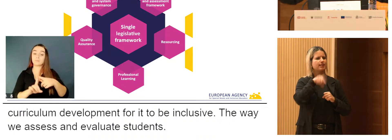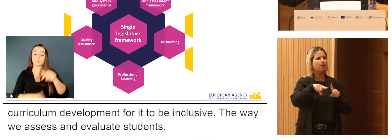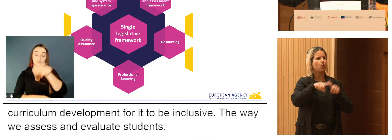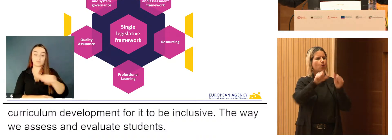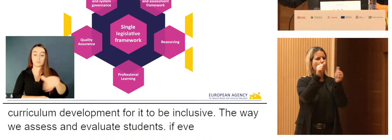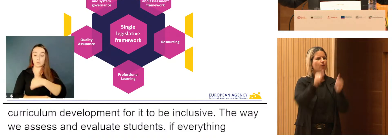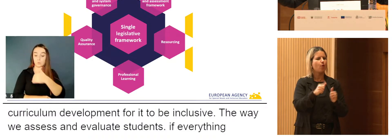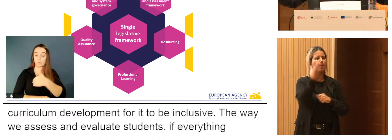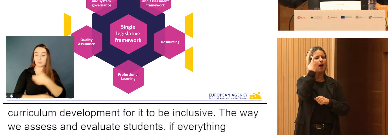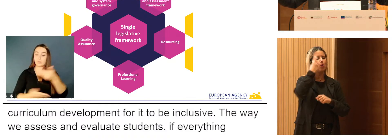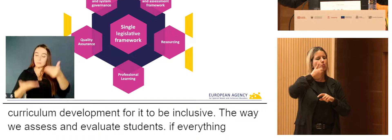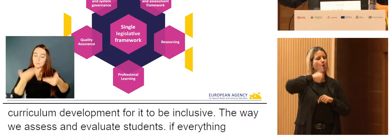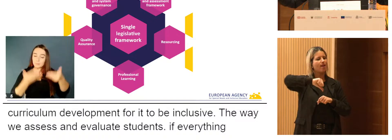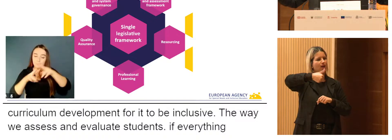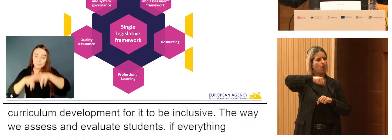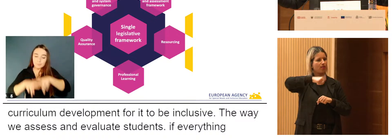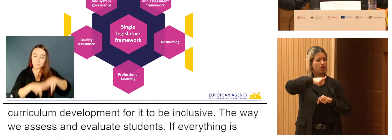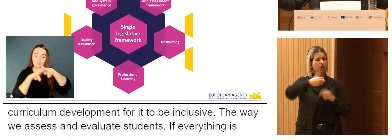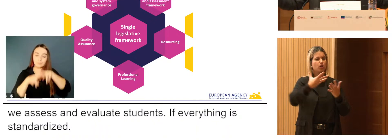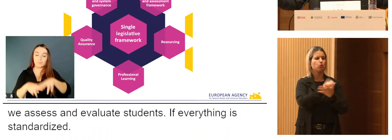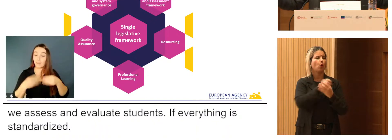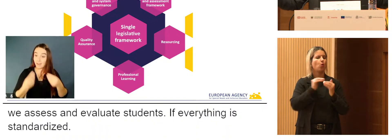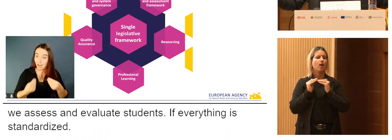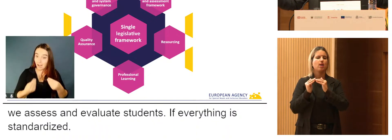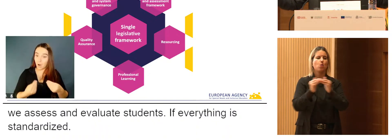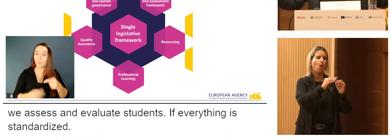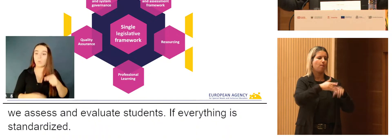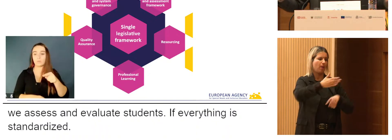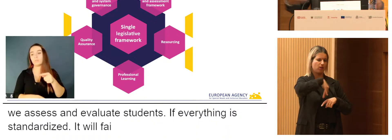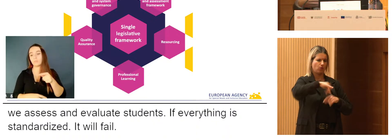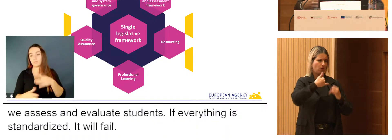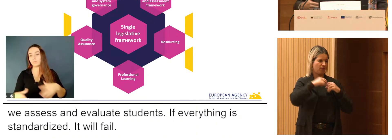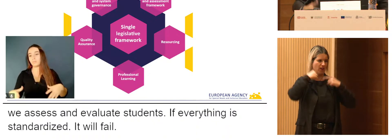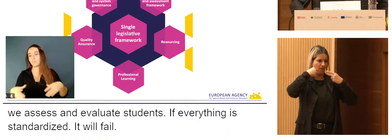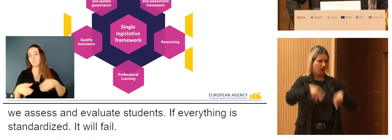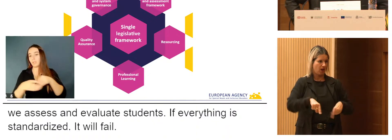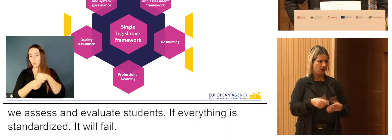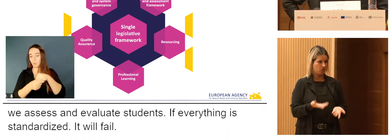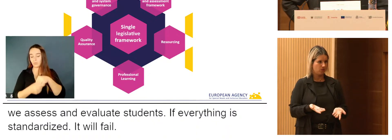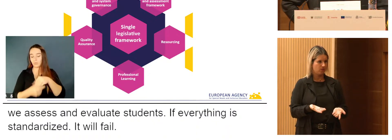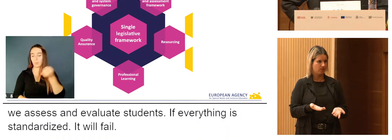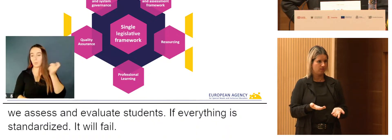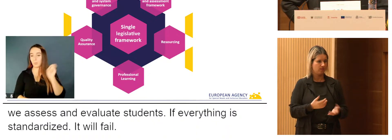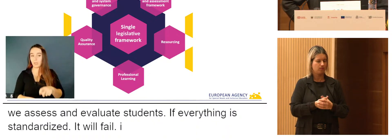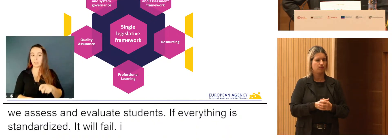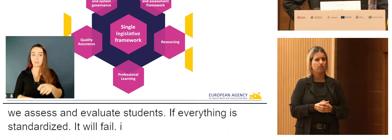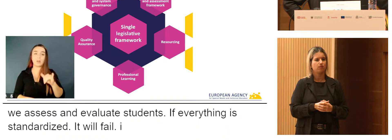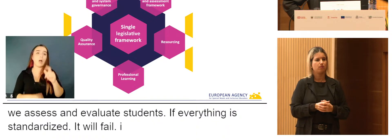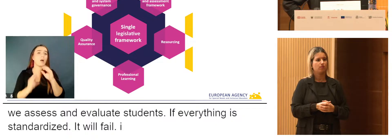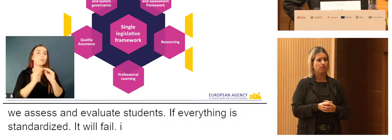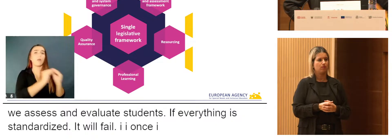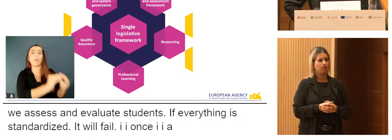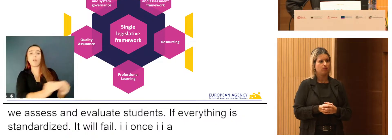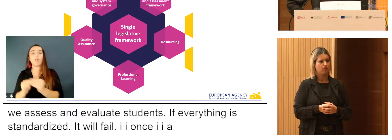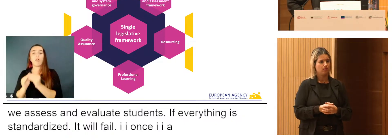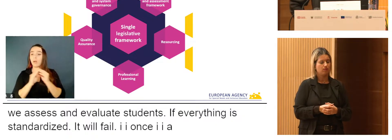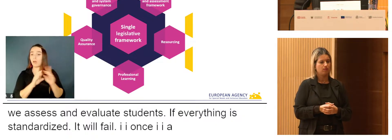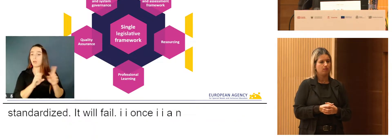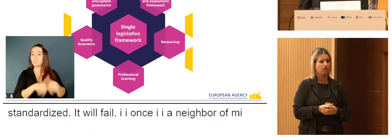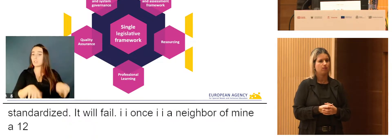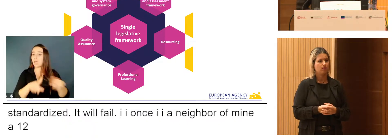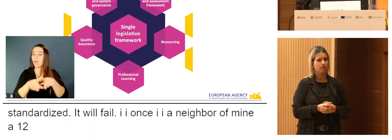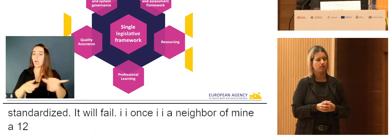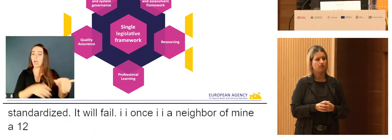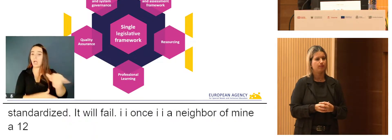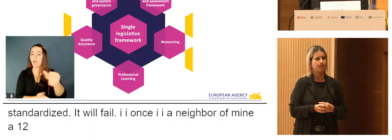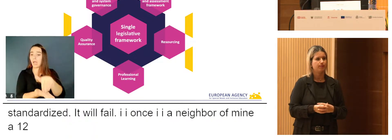is standardized, it will fail. Once a neighbor of mine, a 12-year neighbor